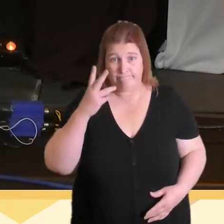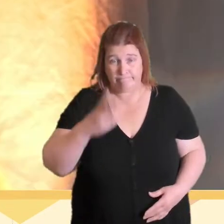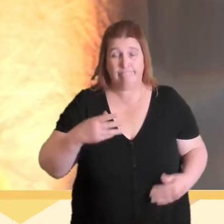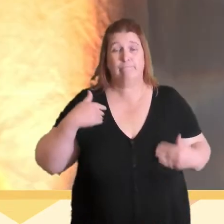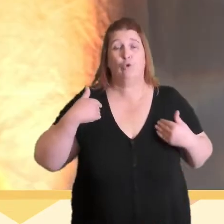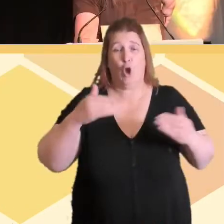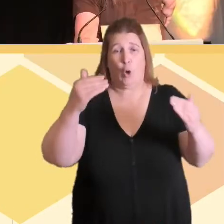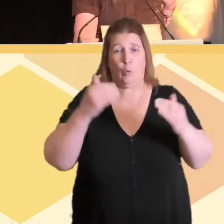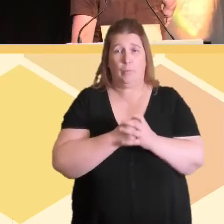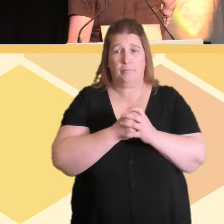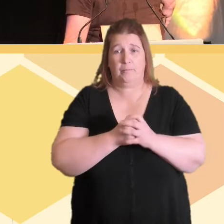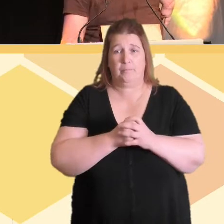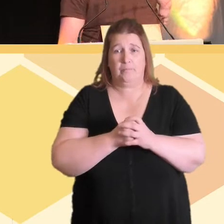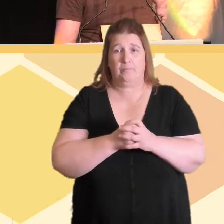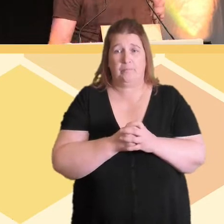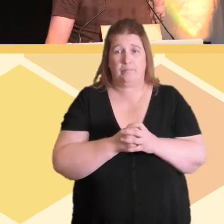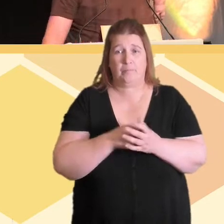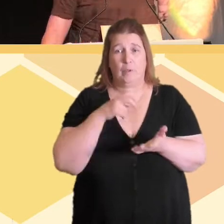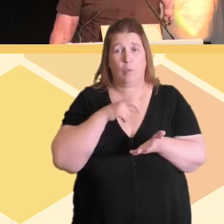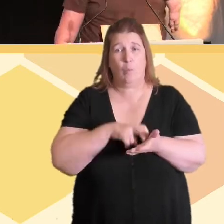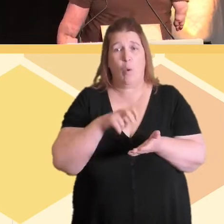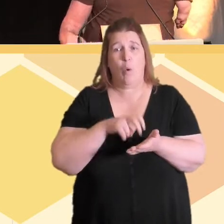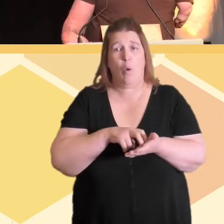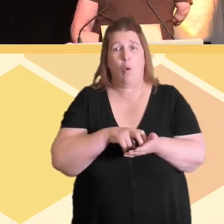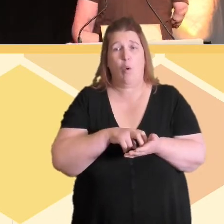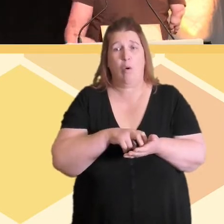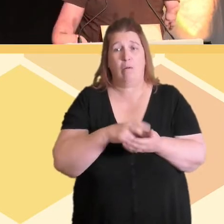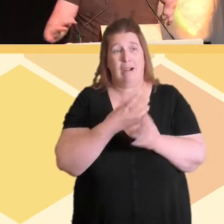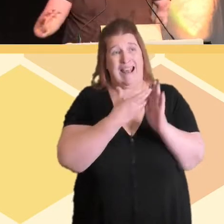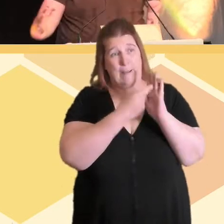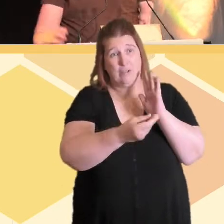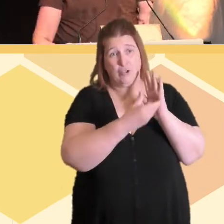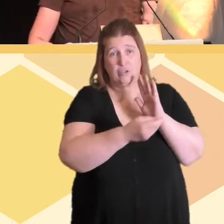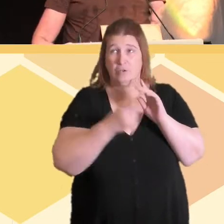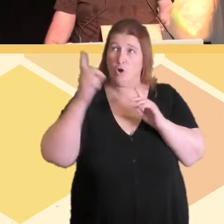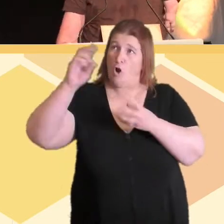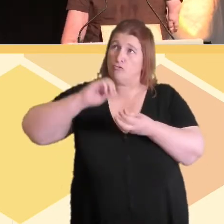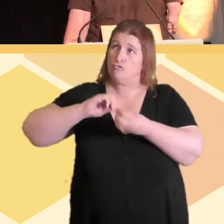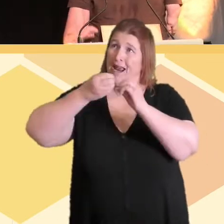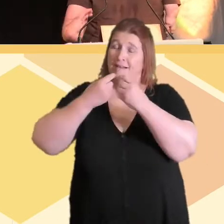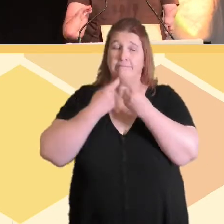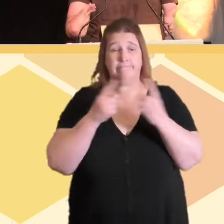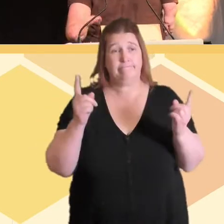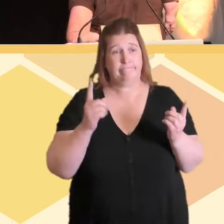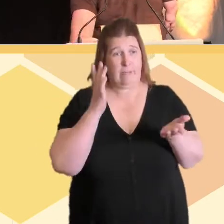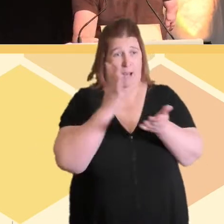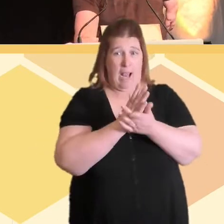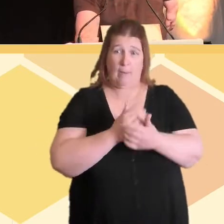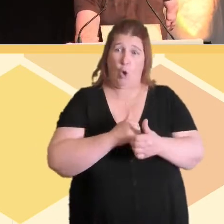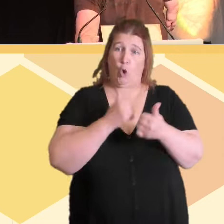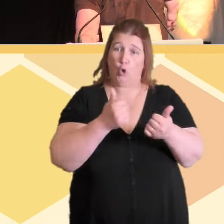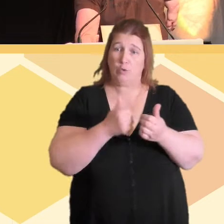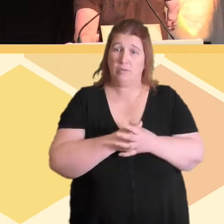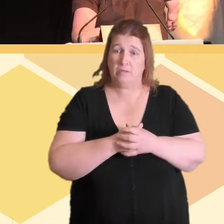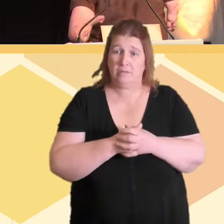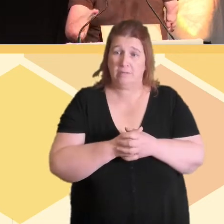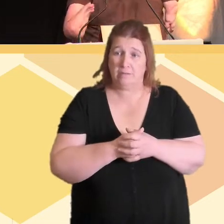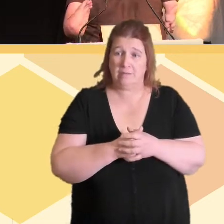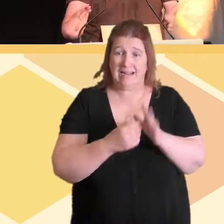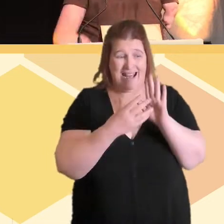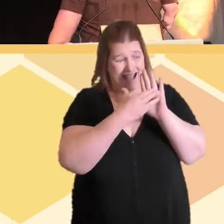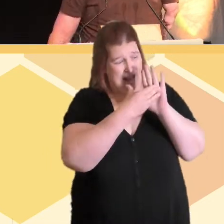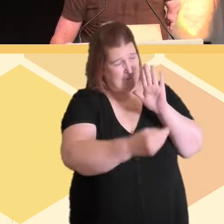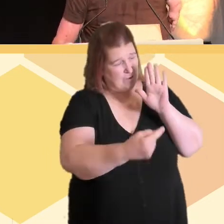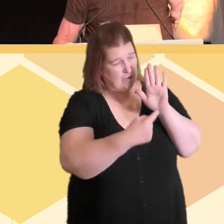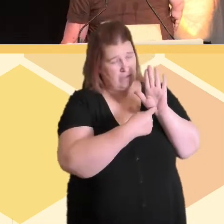go. All humans are created in God's image, and God declares this to be good. Image